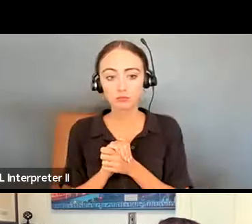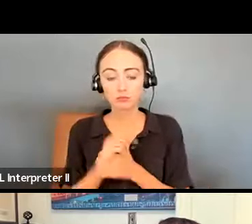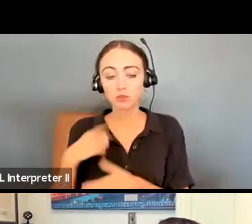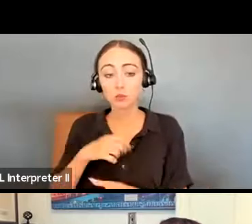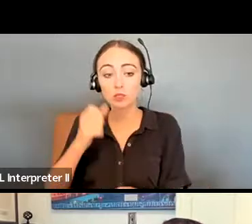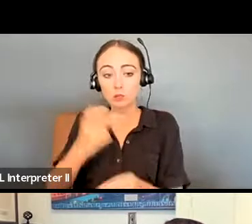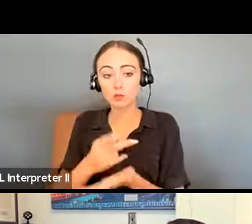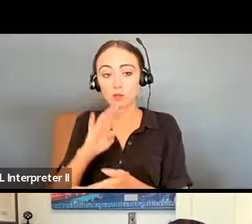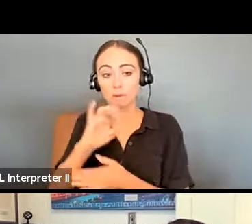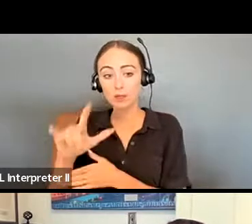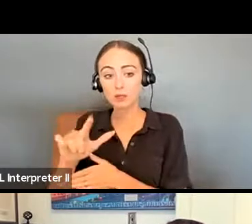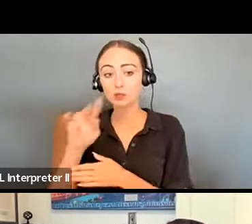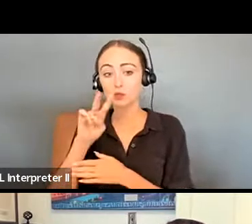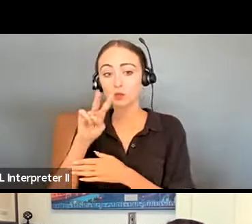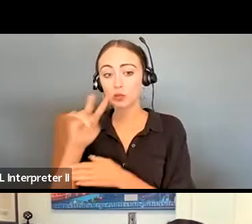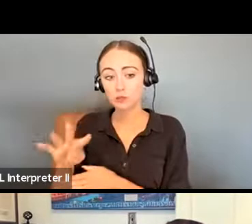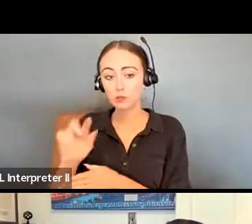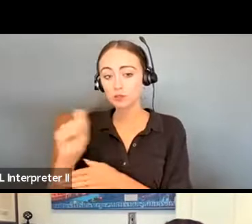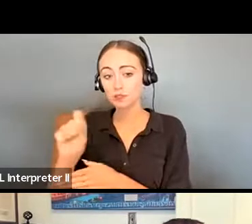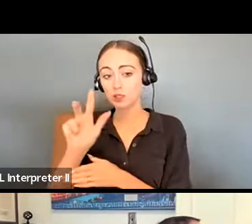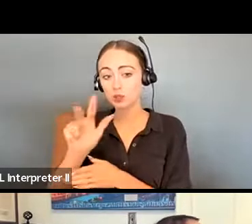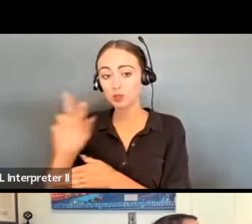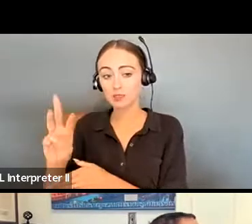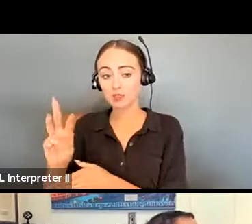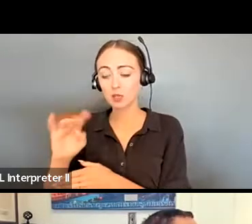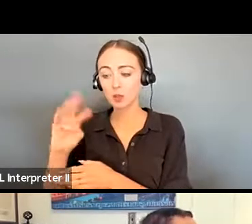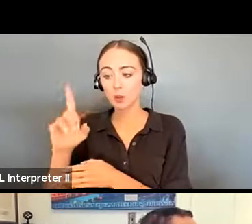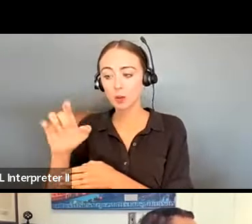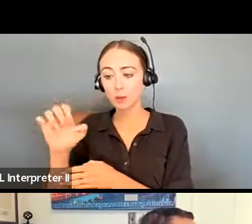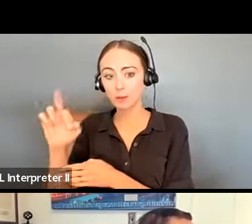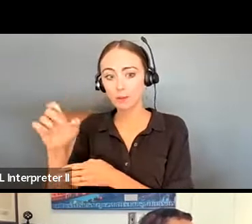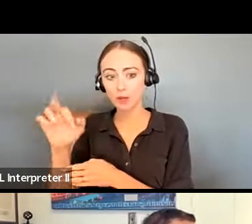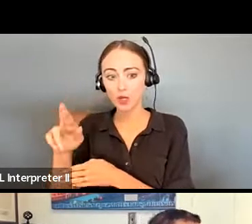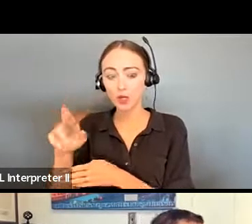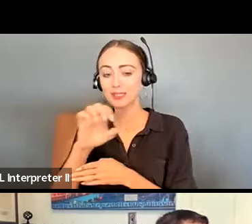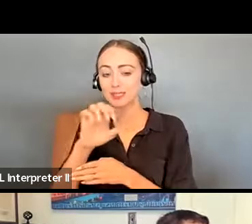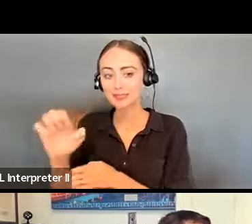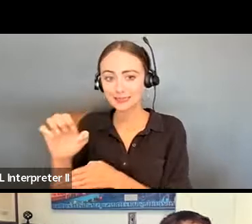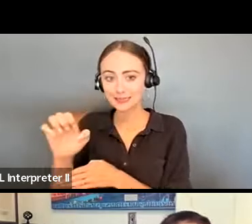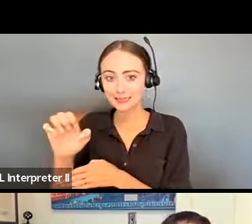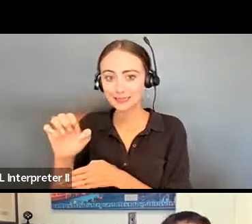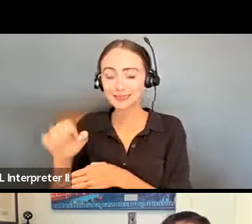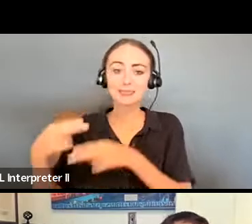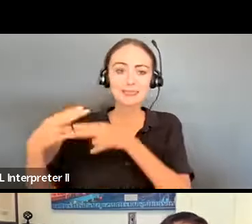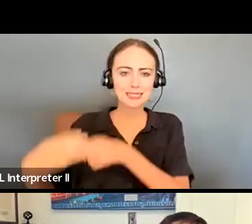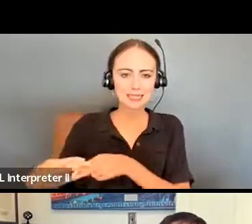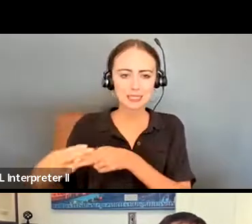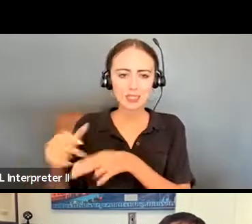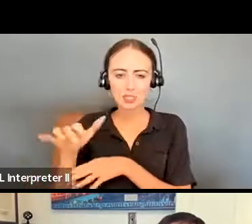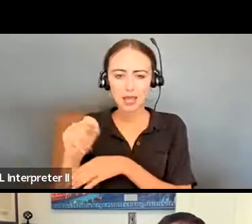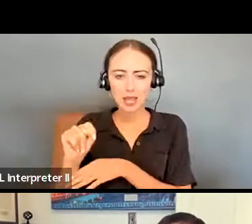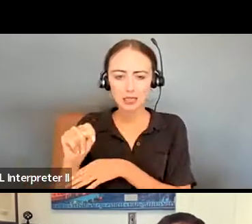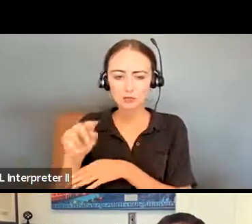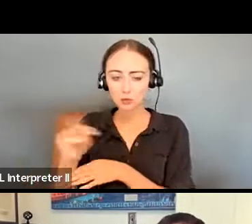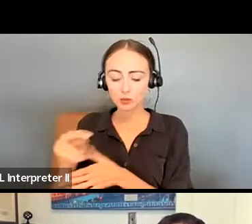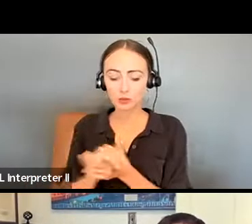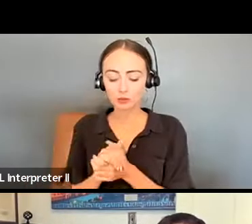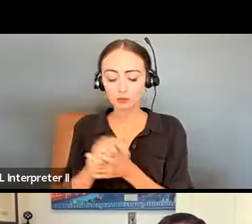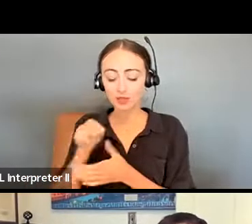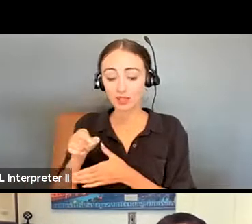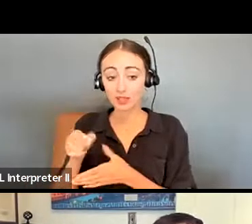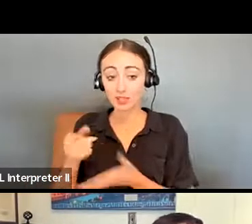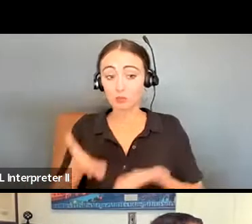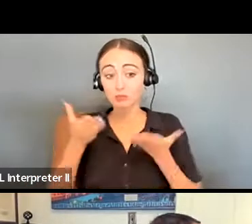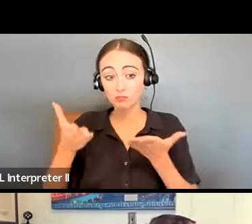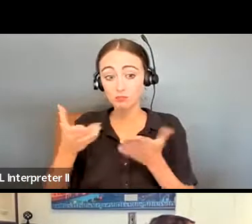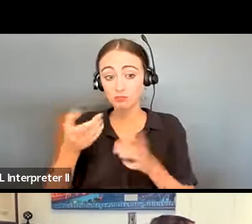approve Bill 24-336 as the Wiltberger East Alleys Designation Act of 2022. This legislation was introduced by